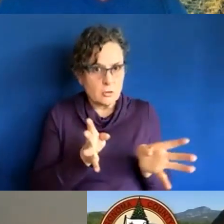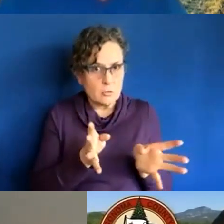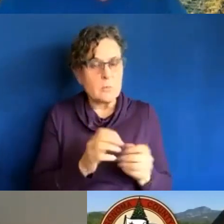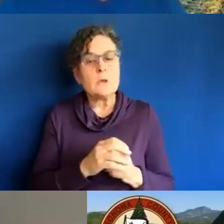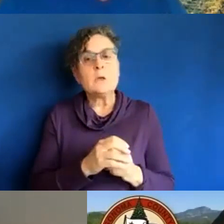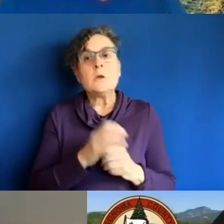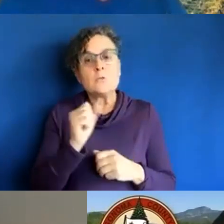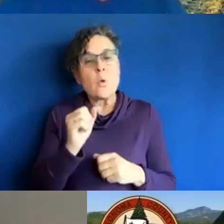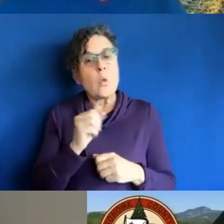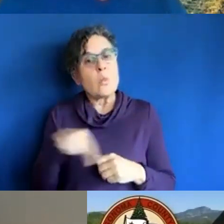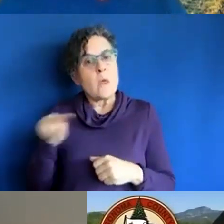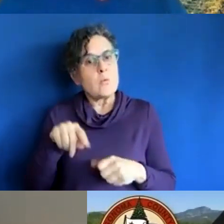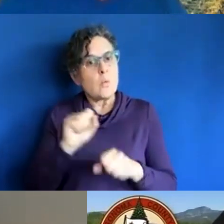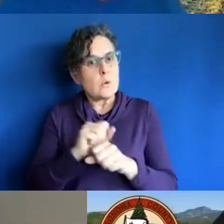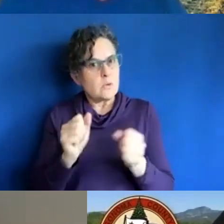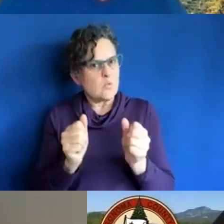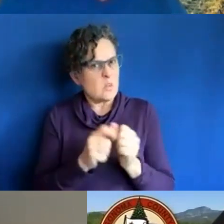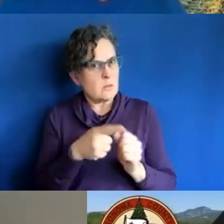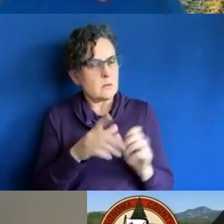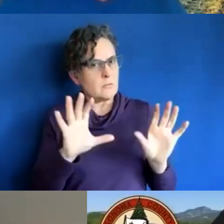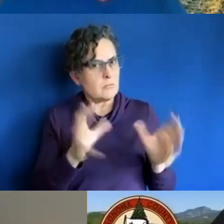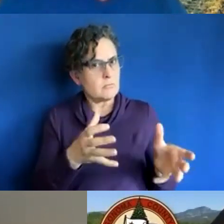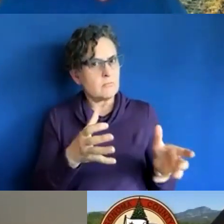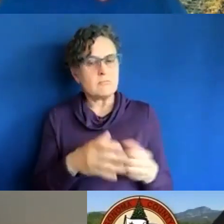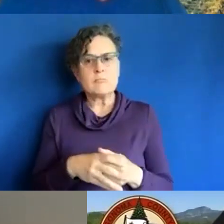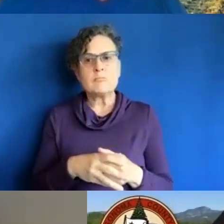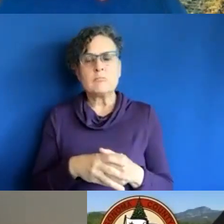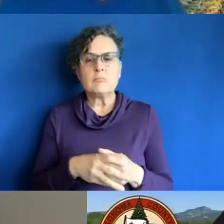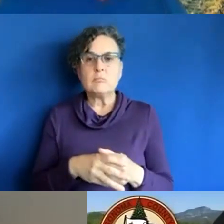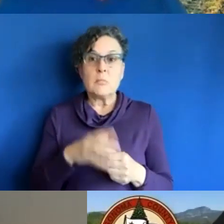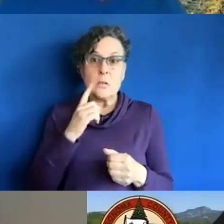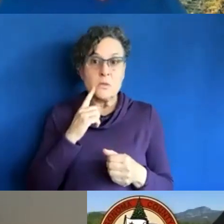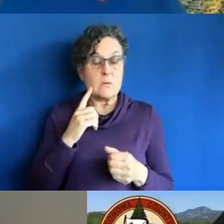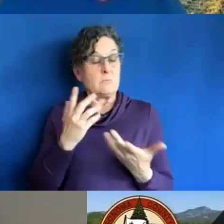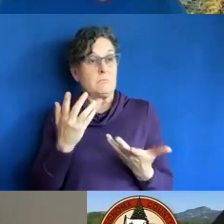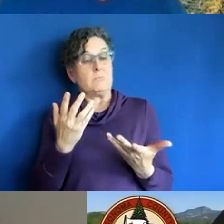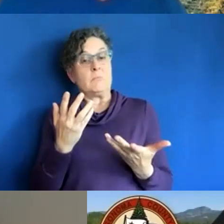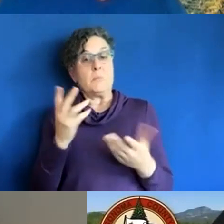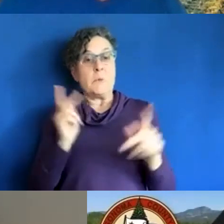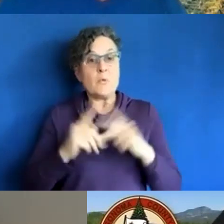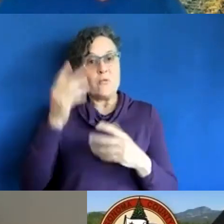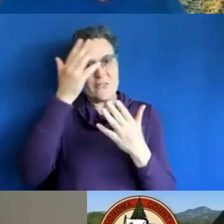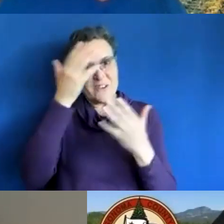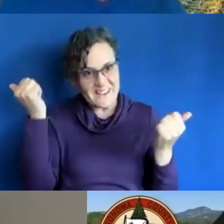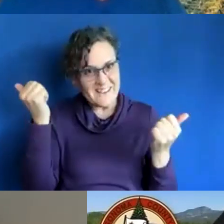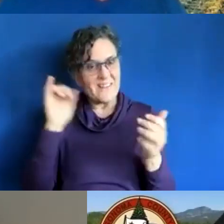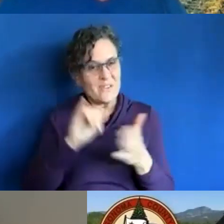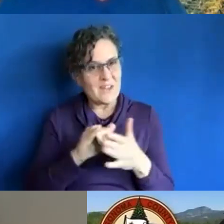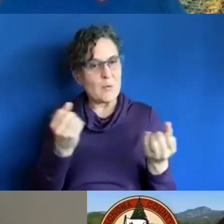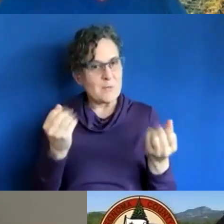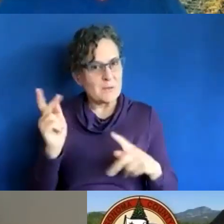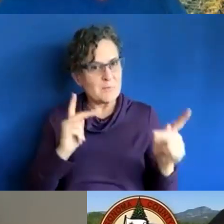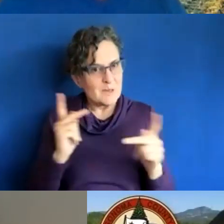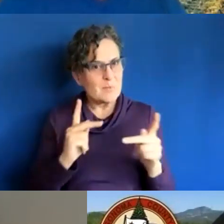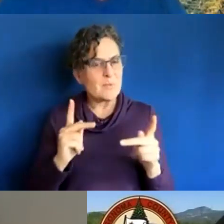particular population. So, I think that also gets kind of lost. And then I think also what